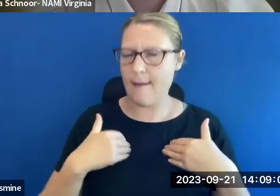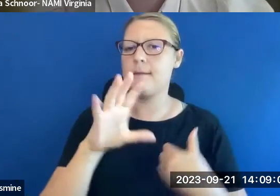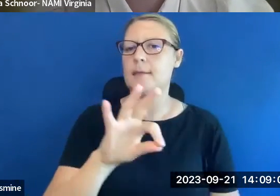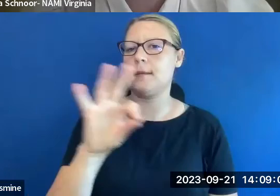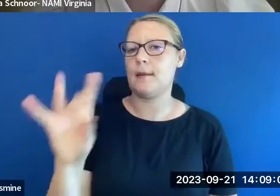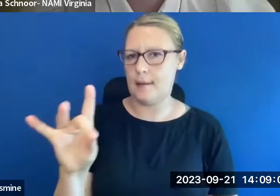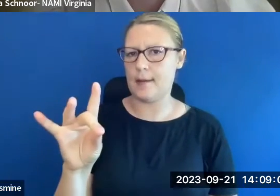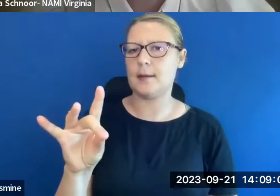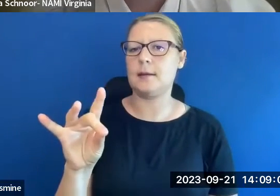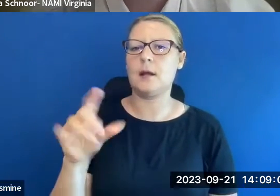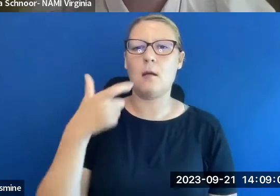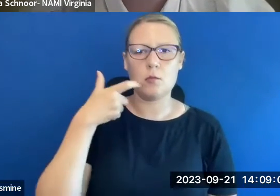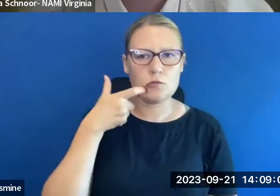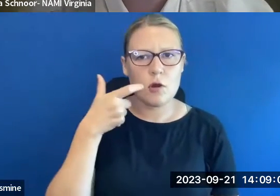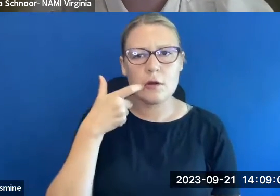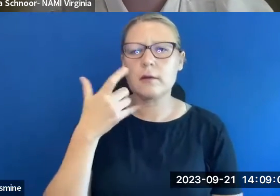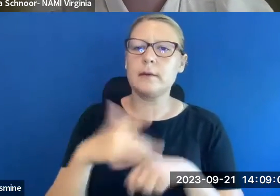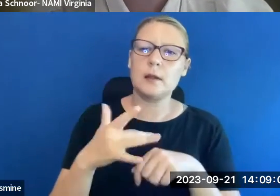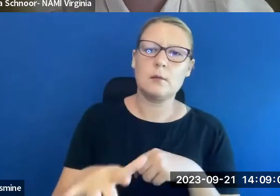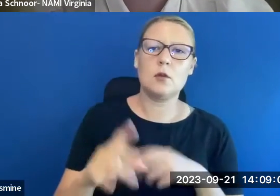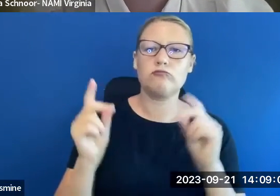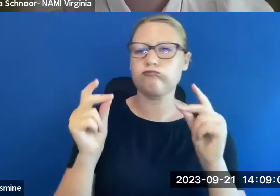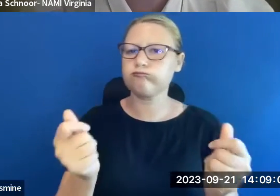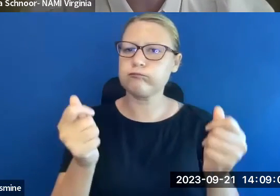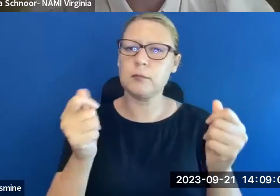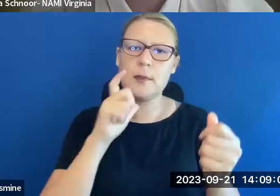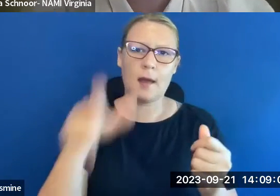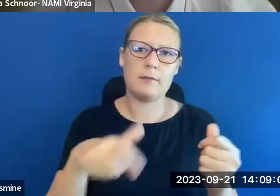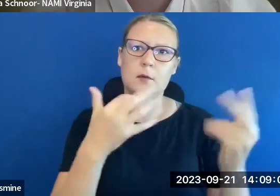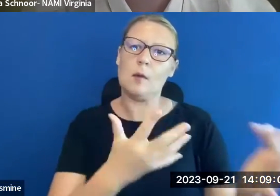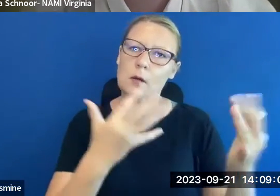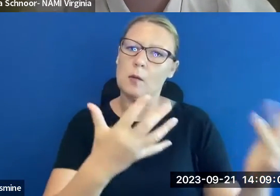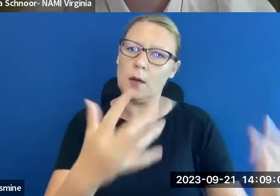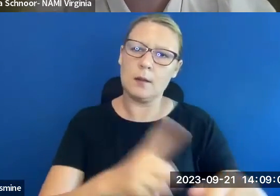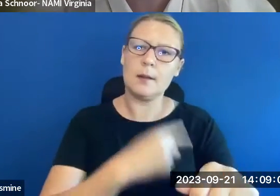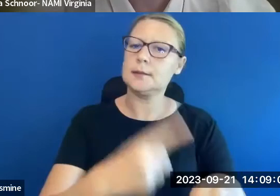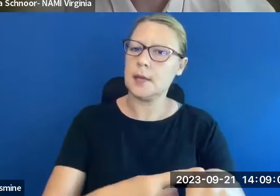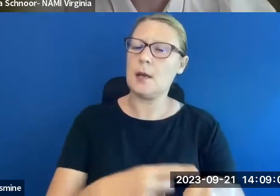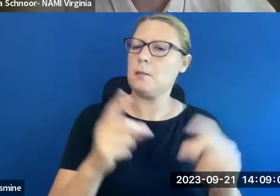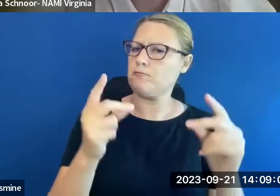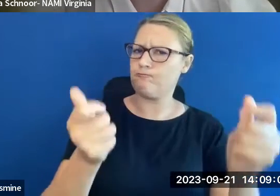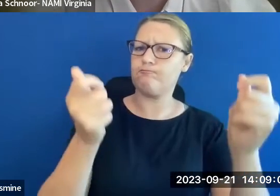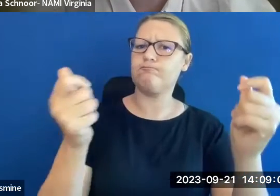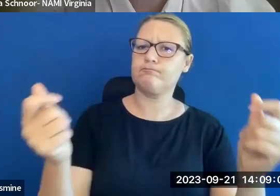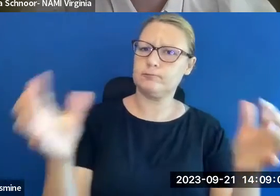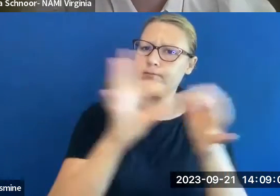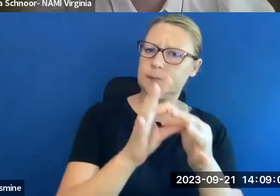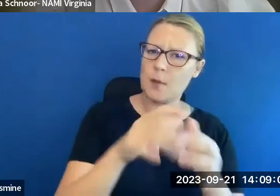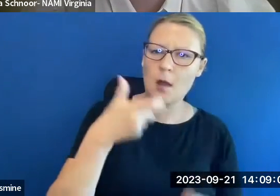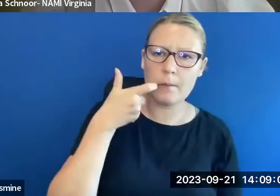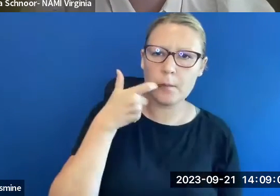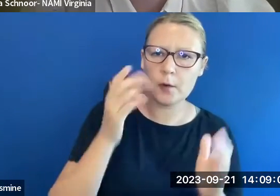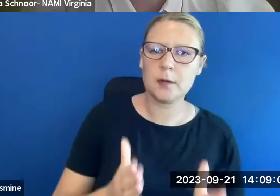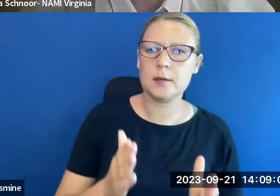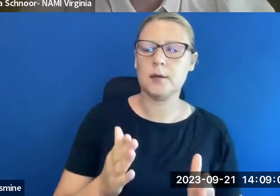operators and faster wait times to be able to talk with an operator. I personally think